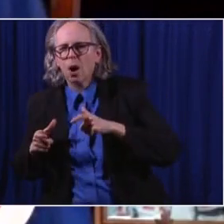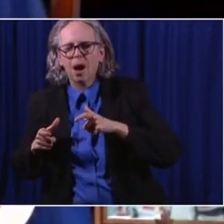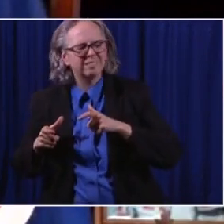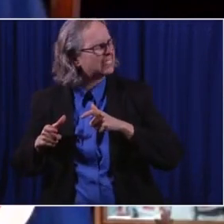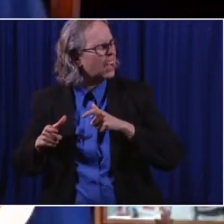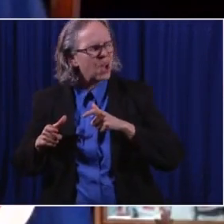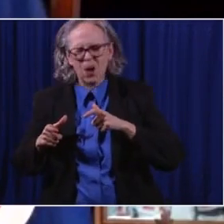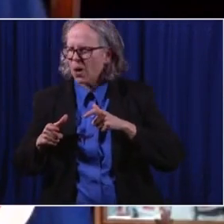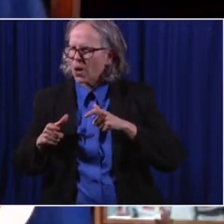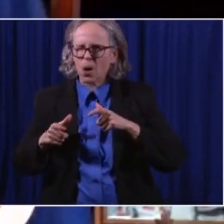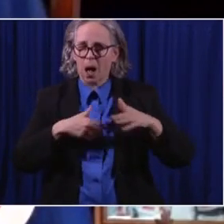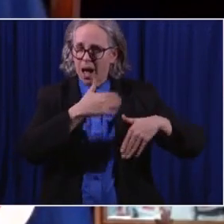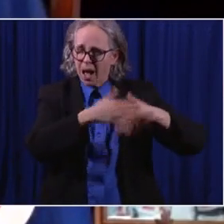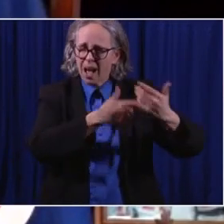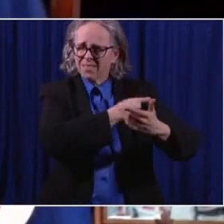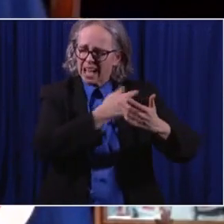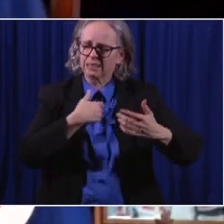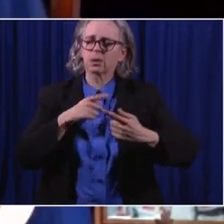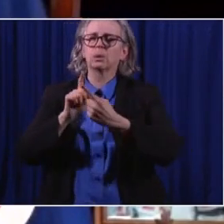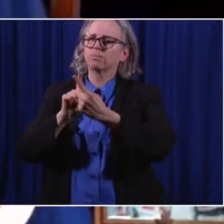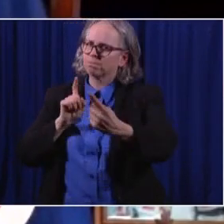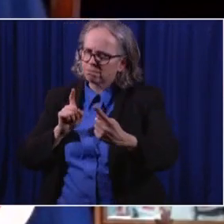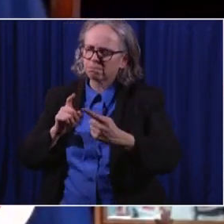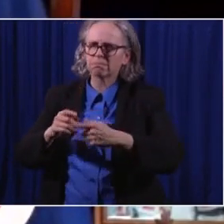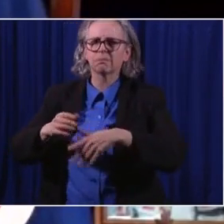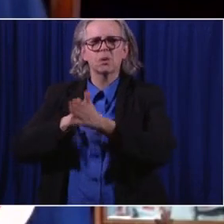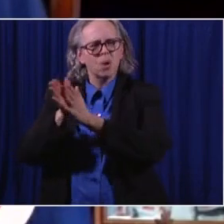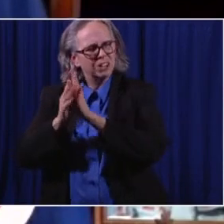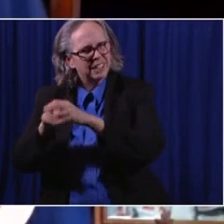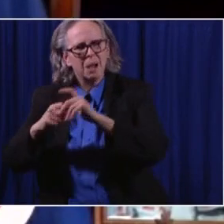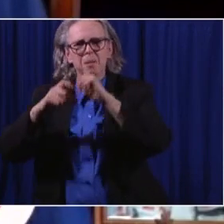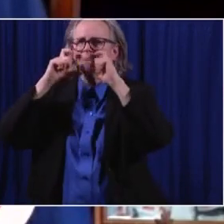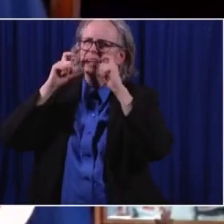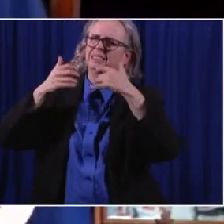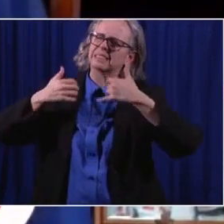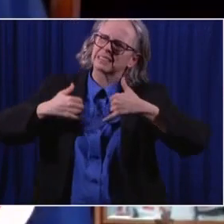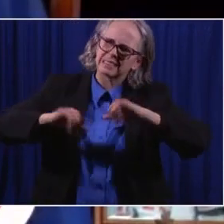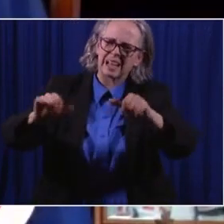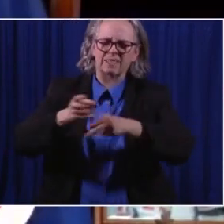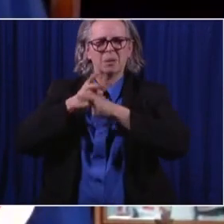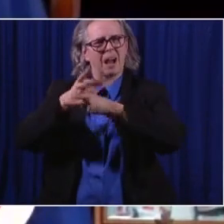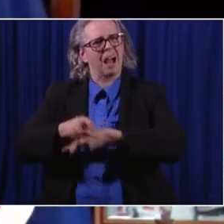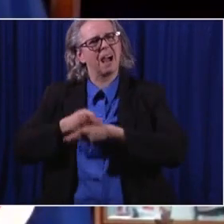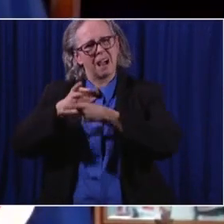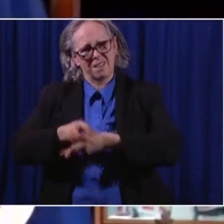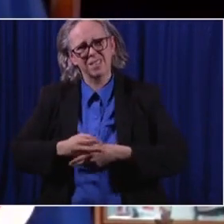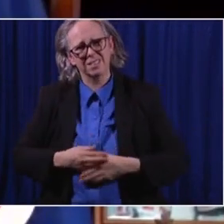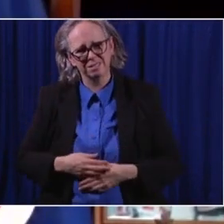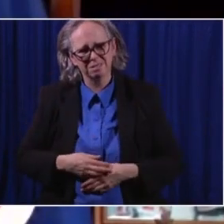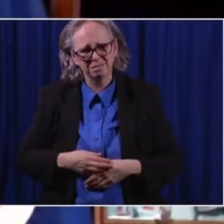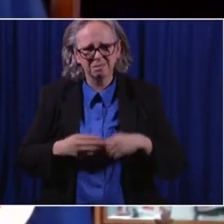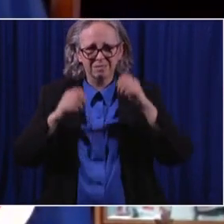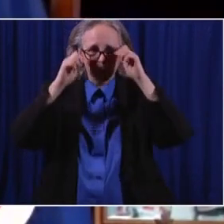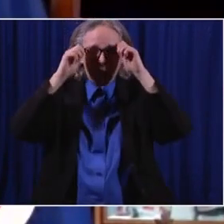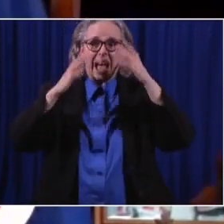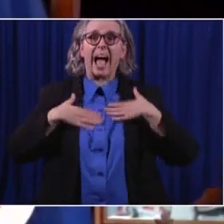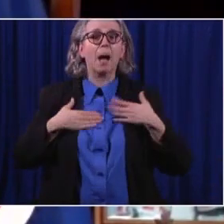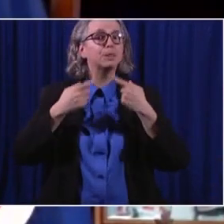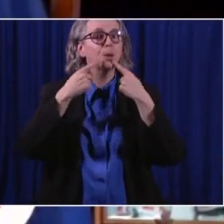distanced. And that's why I'm glad to make this announcement